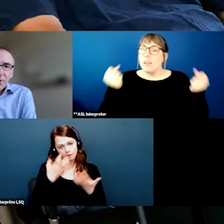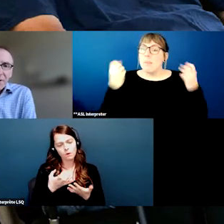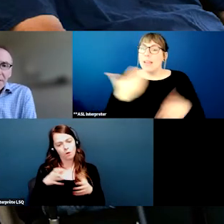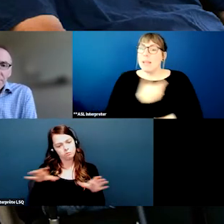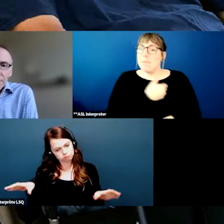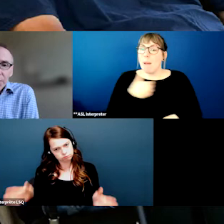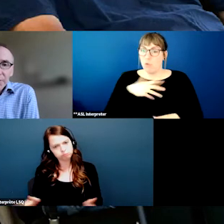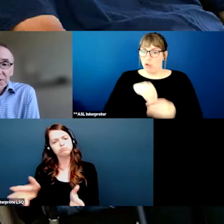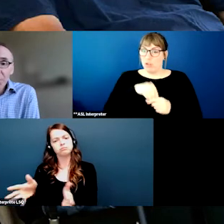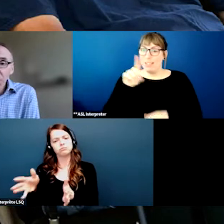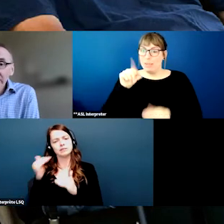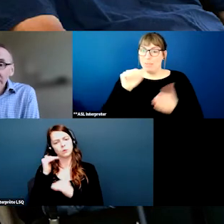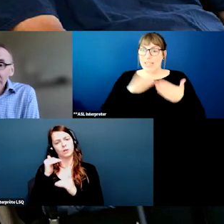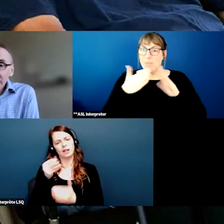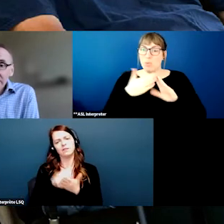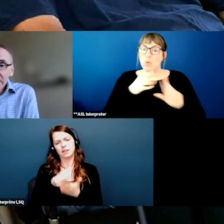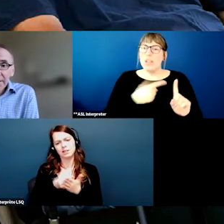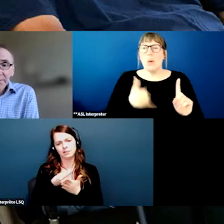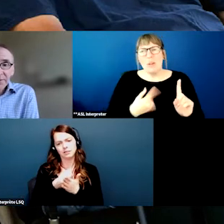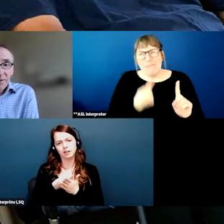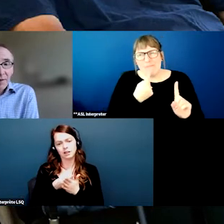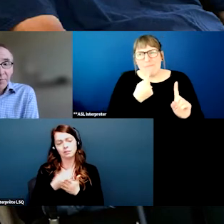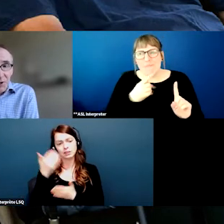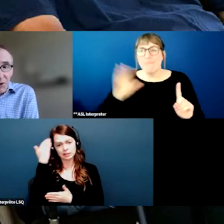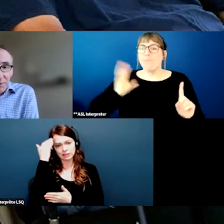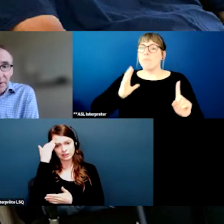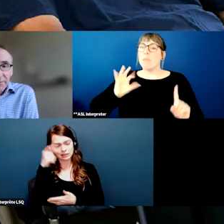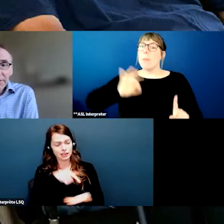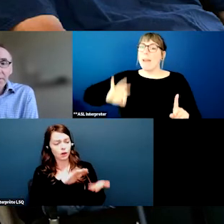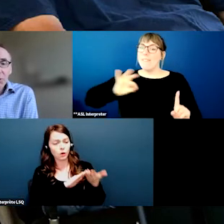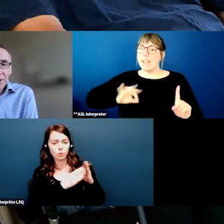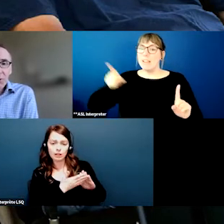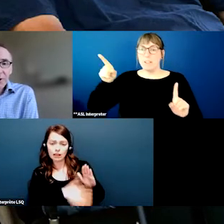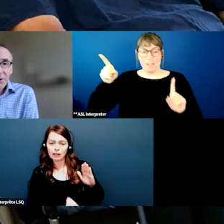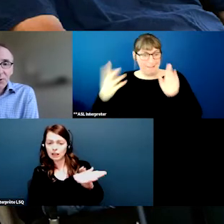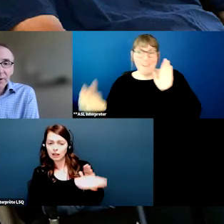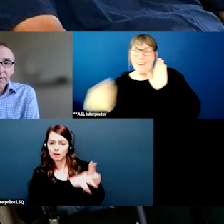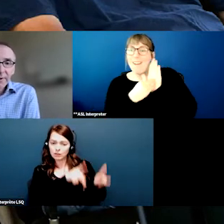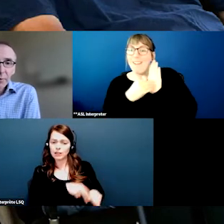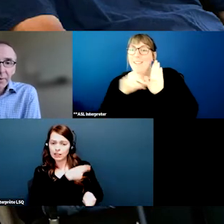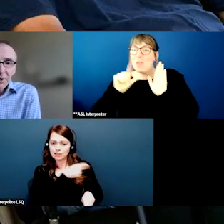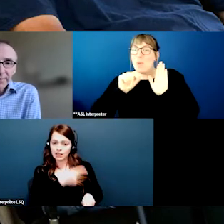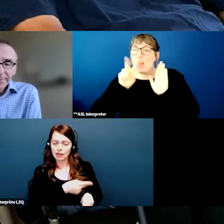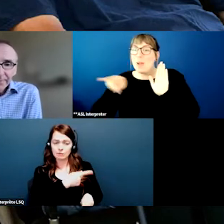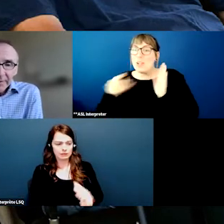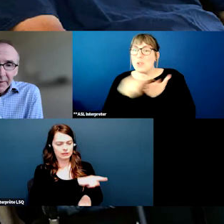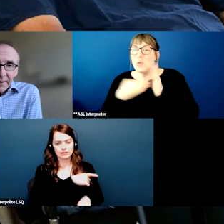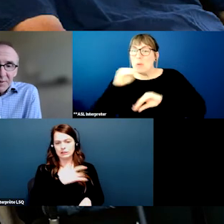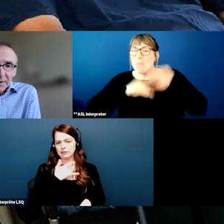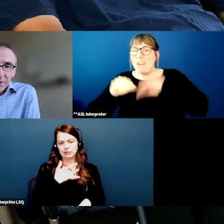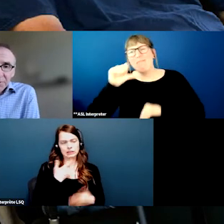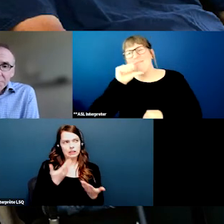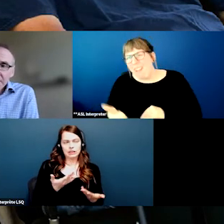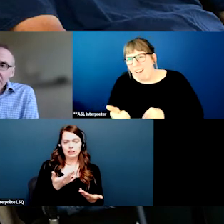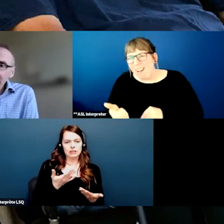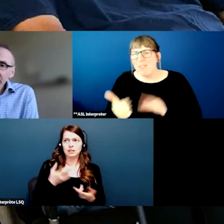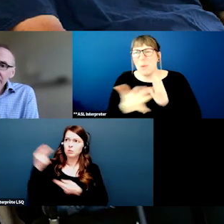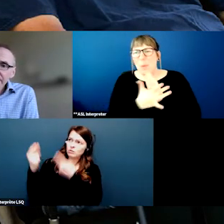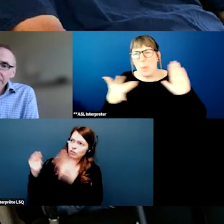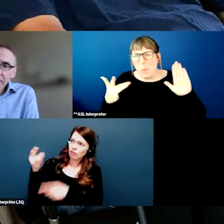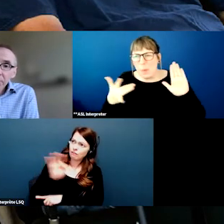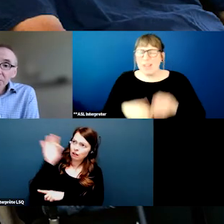disability community were disappointed that the benefit did not feature in the 2022 federal budget, as Michael was